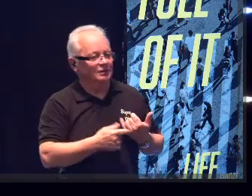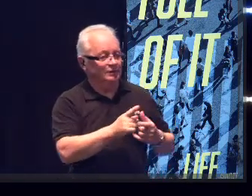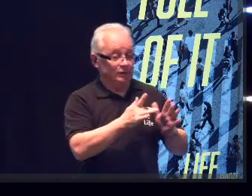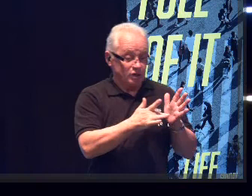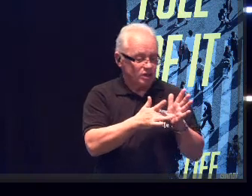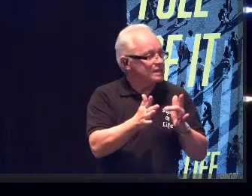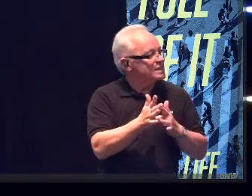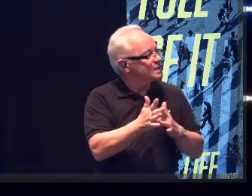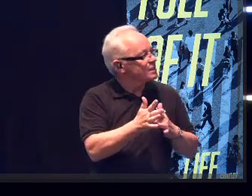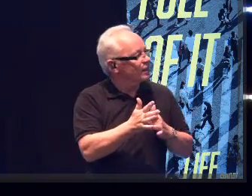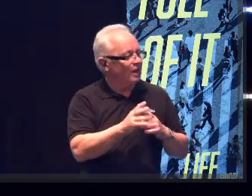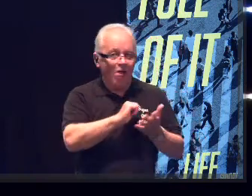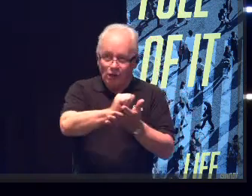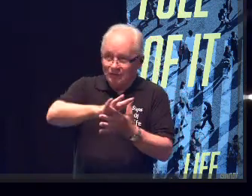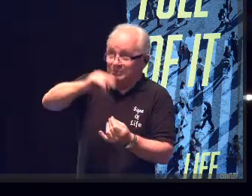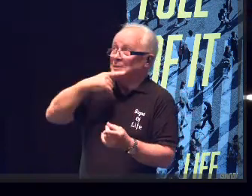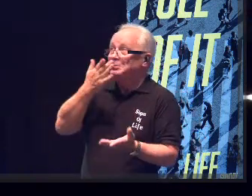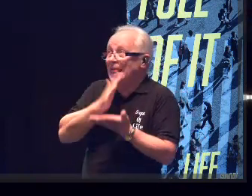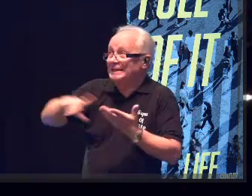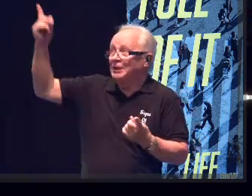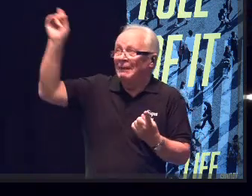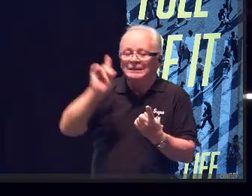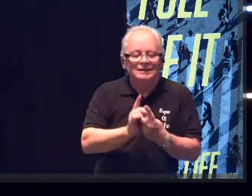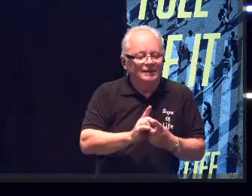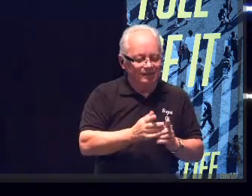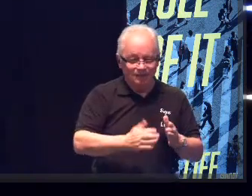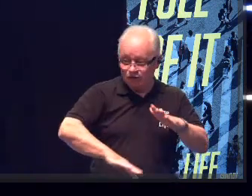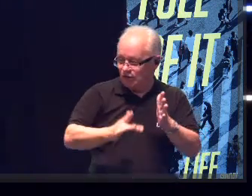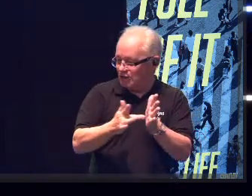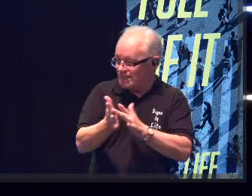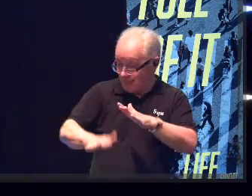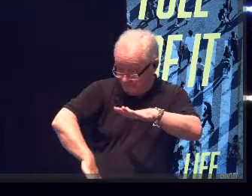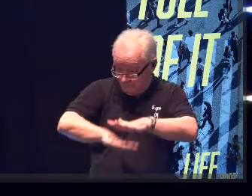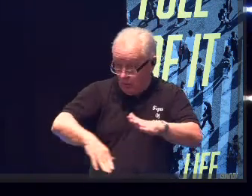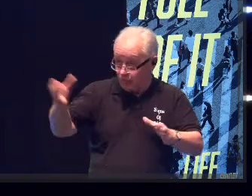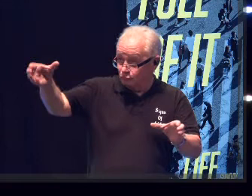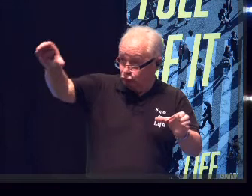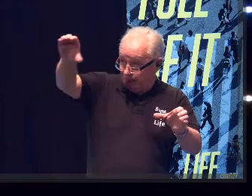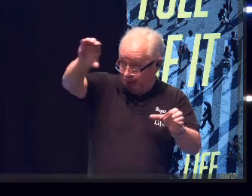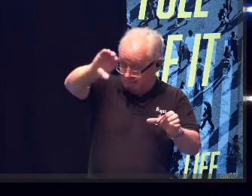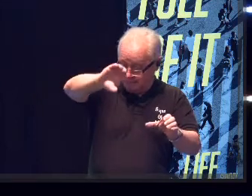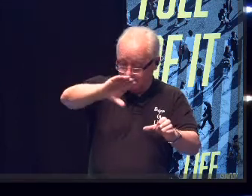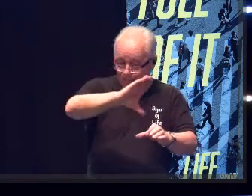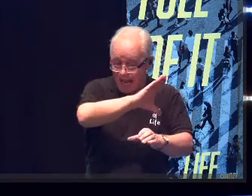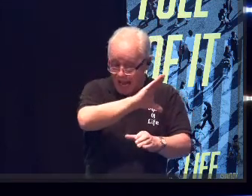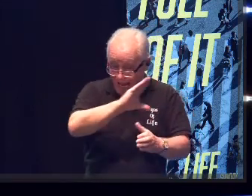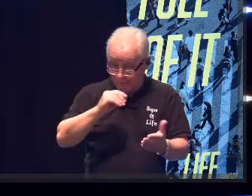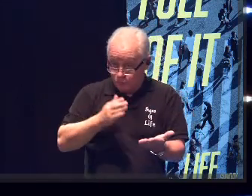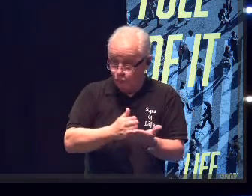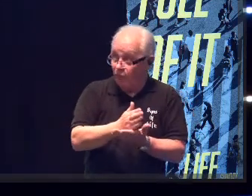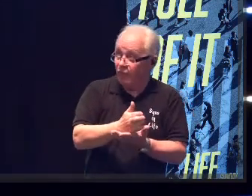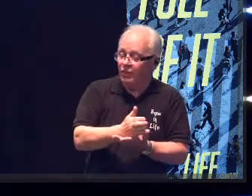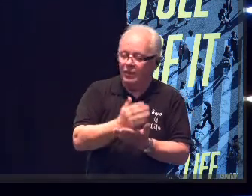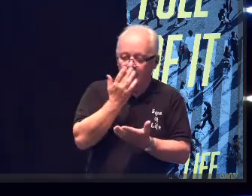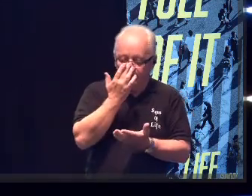Jesus, Holy Spirit, please come back. Jesus was full of grace and truth.